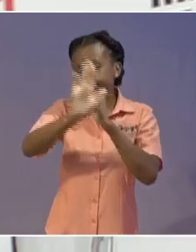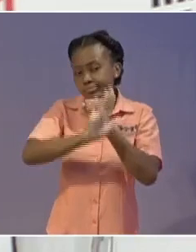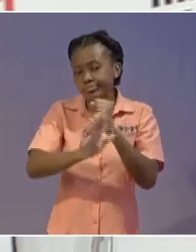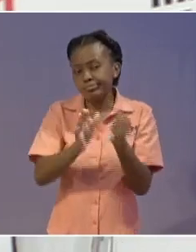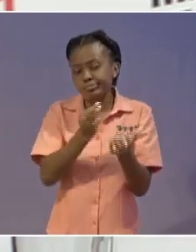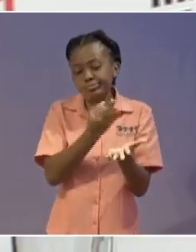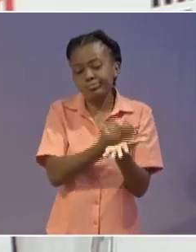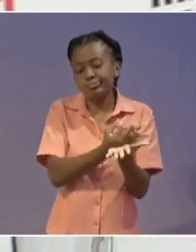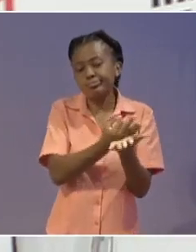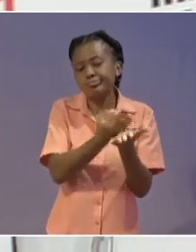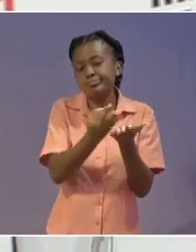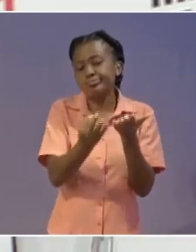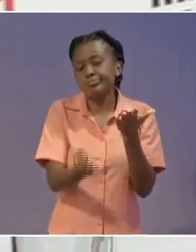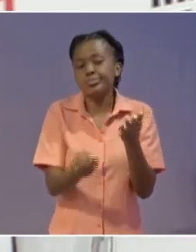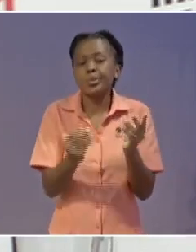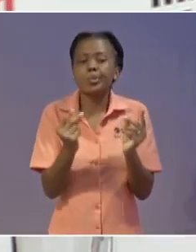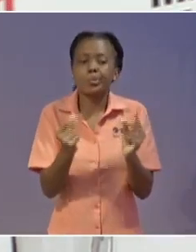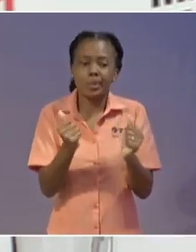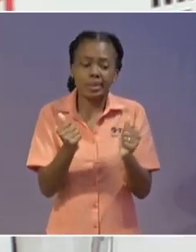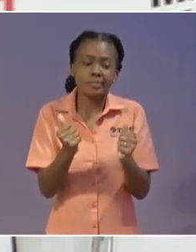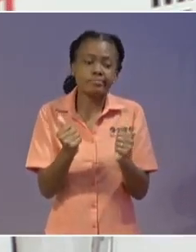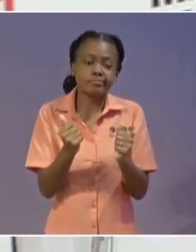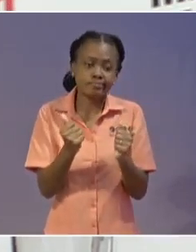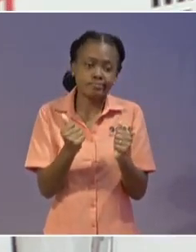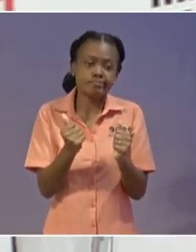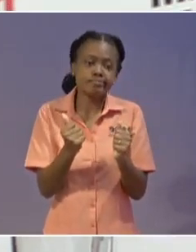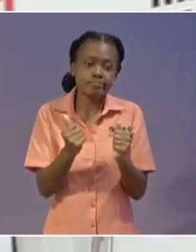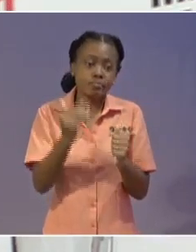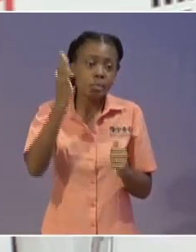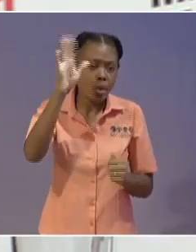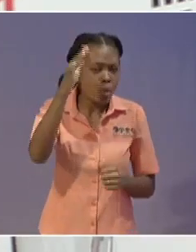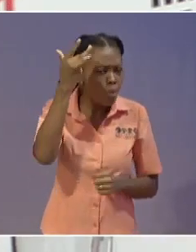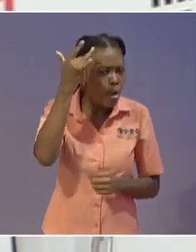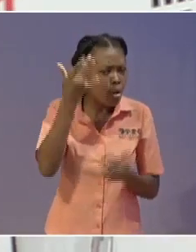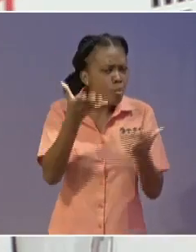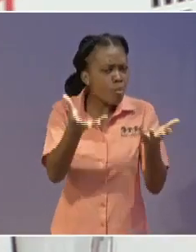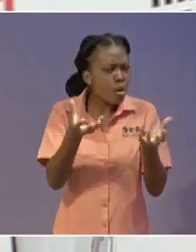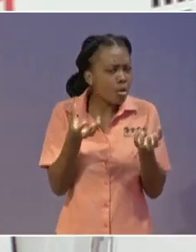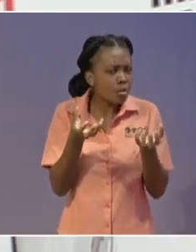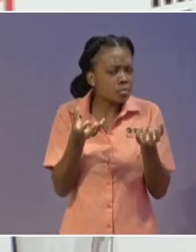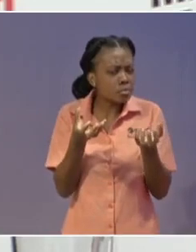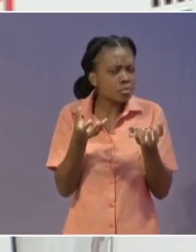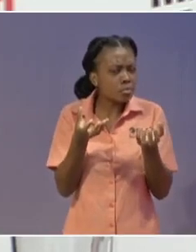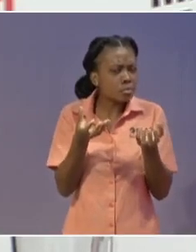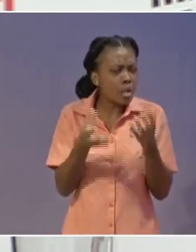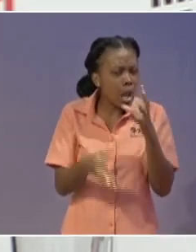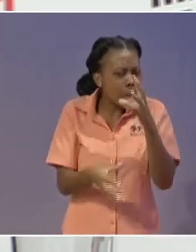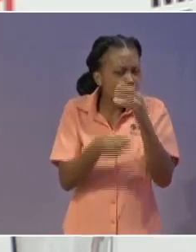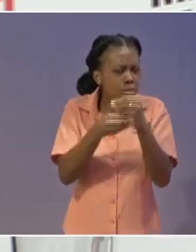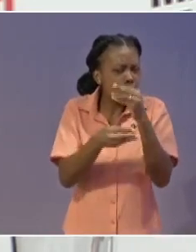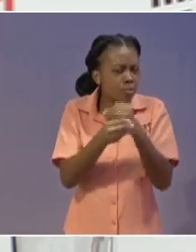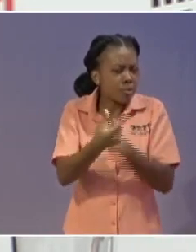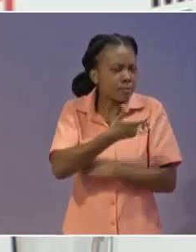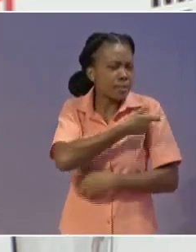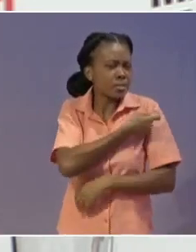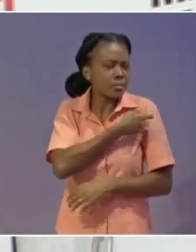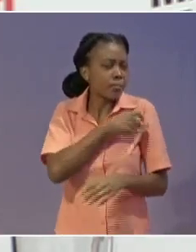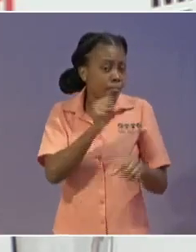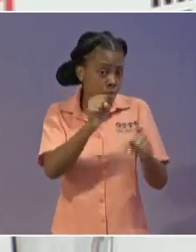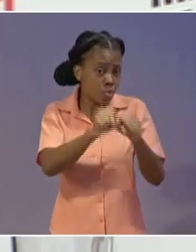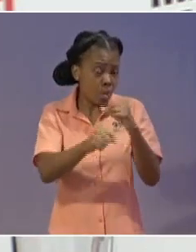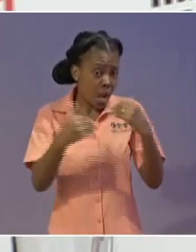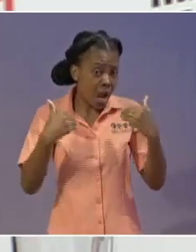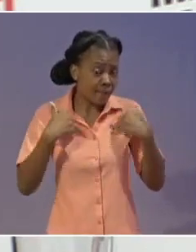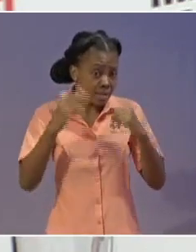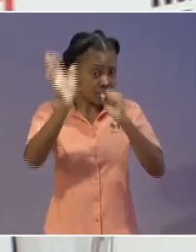2-dose schedule is to maintain the strength and the duration of that immune response for a longer period of time. So if you've had one